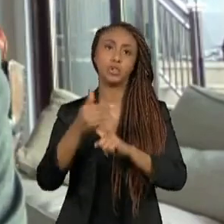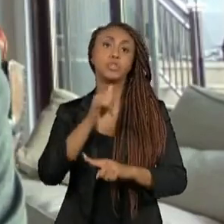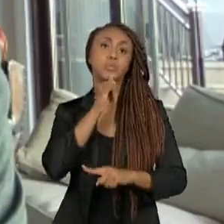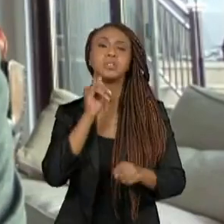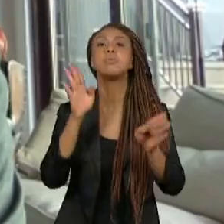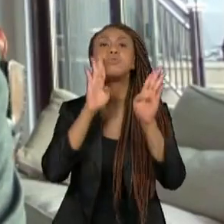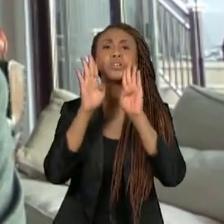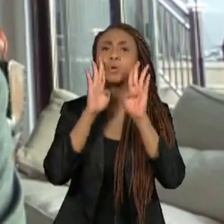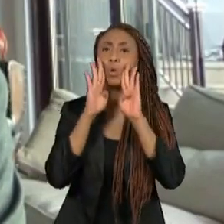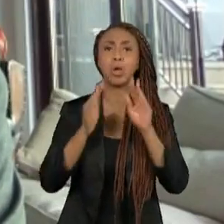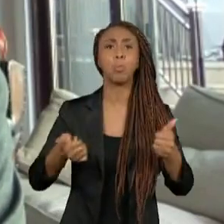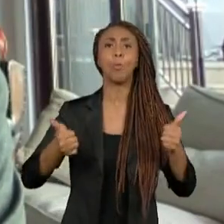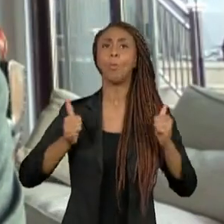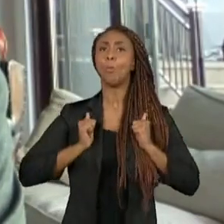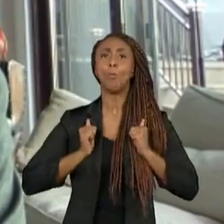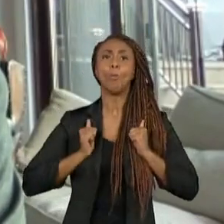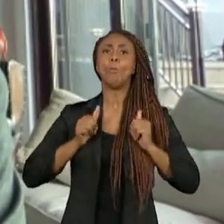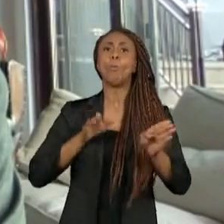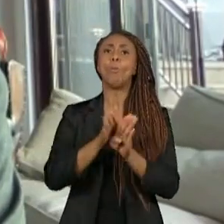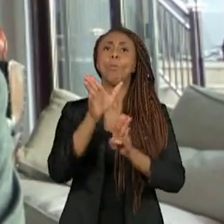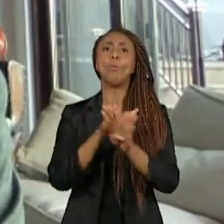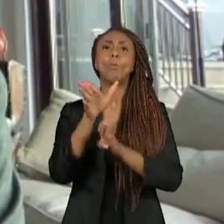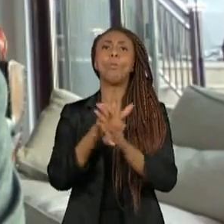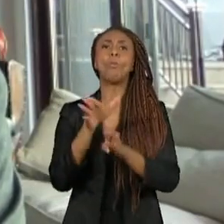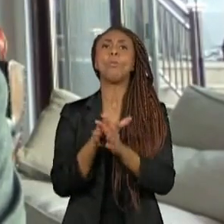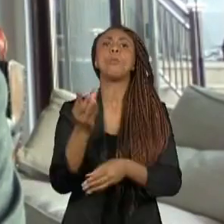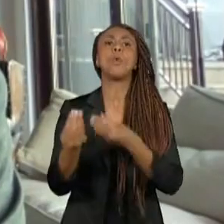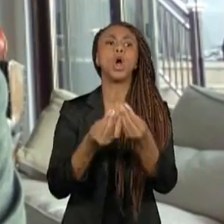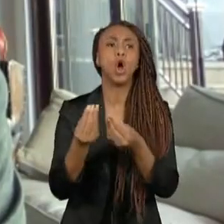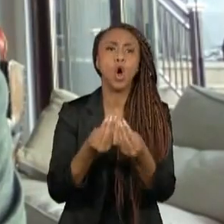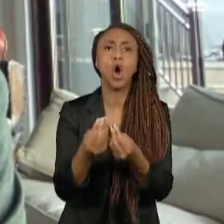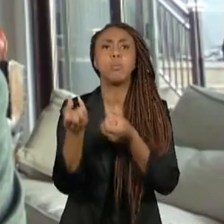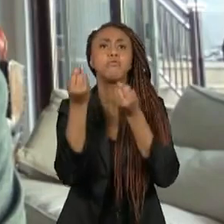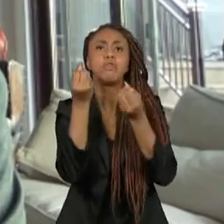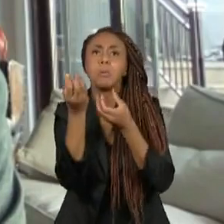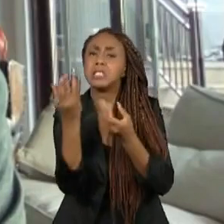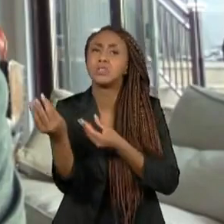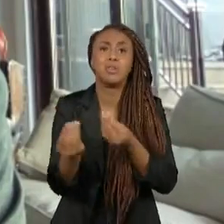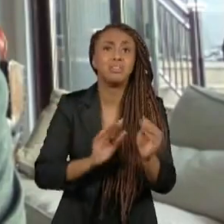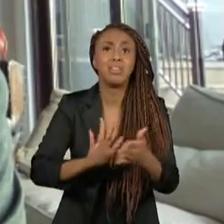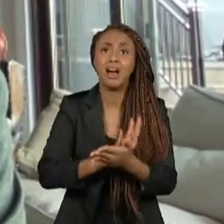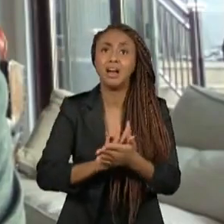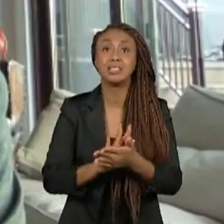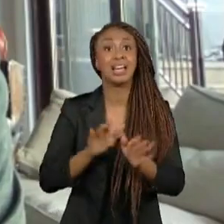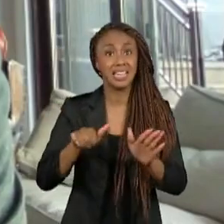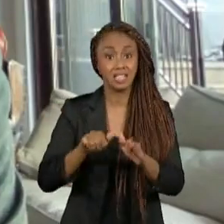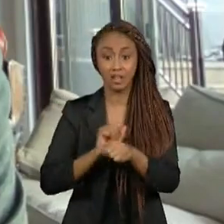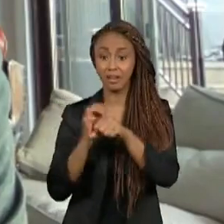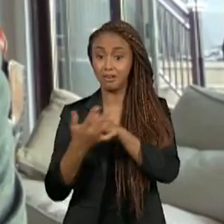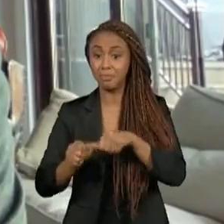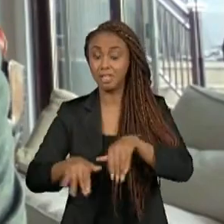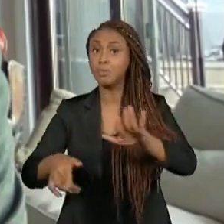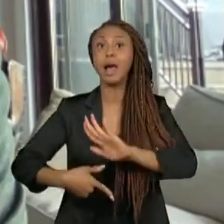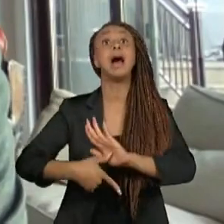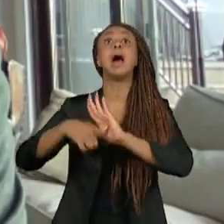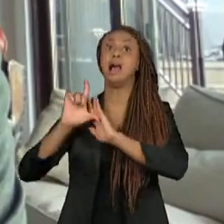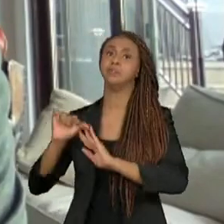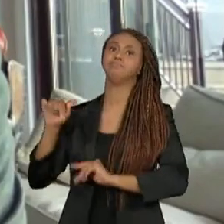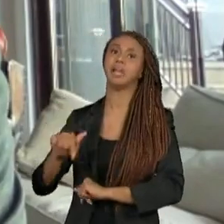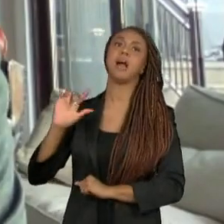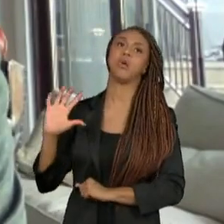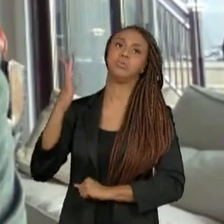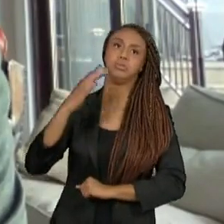nothing to prevent the spread of misinformation and disinformation. And this predated the pandemic.